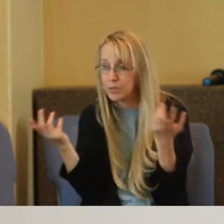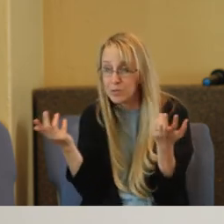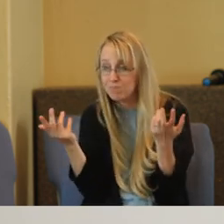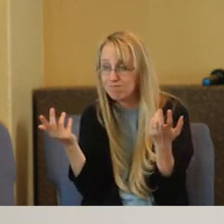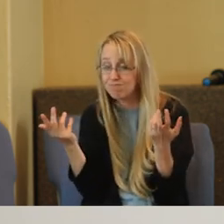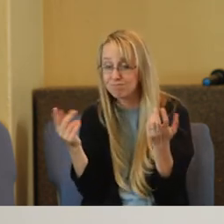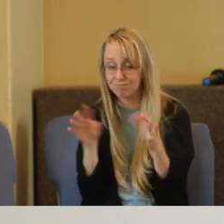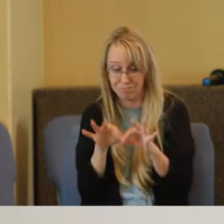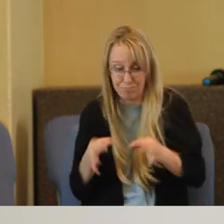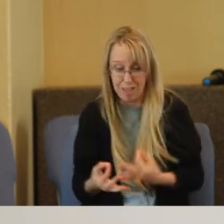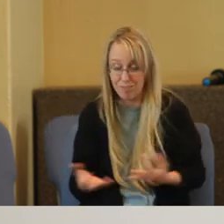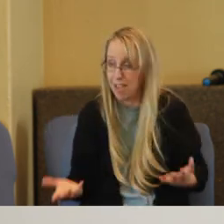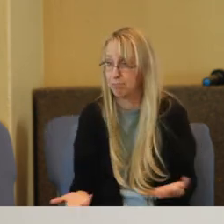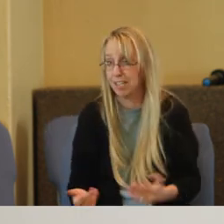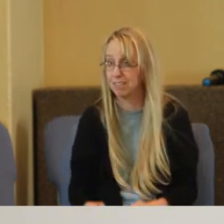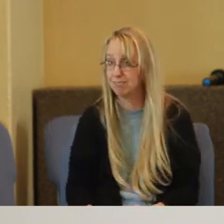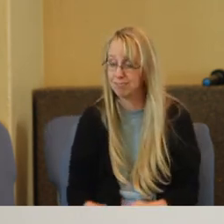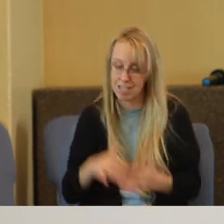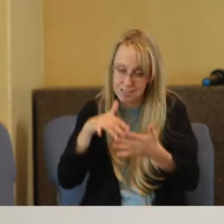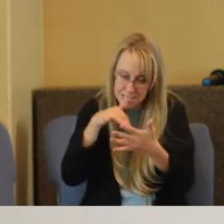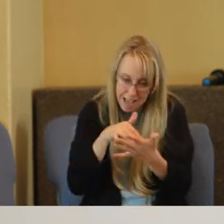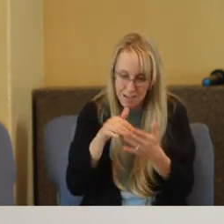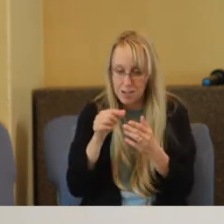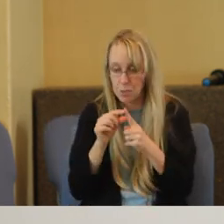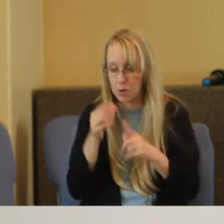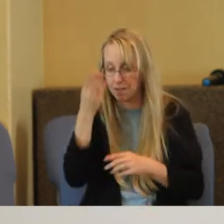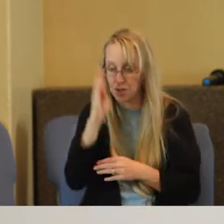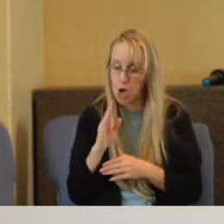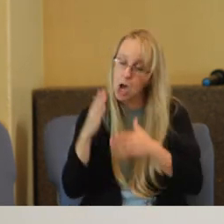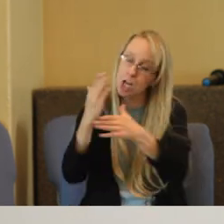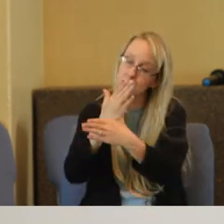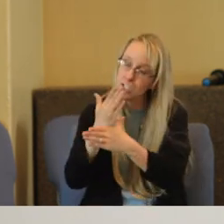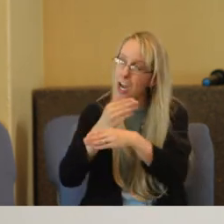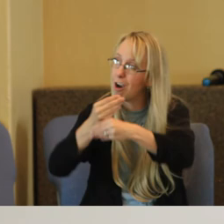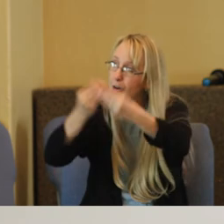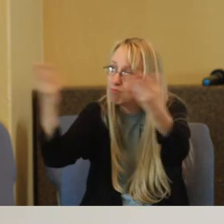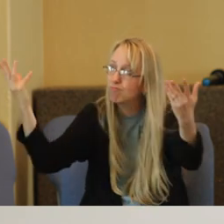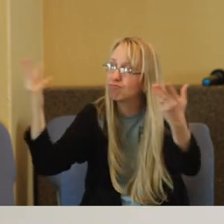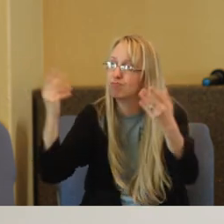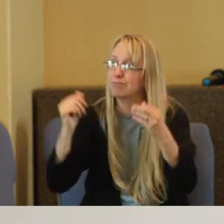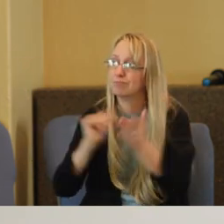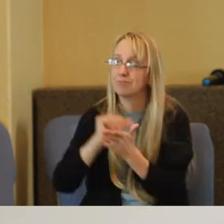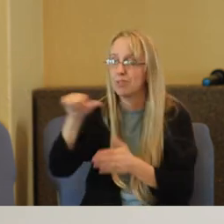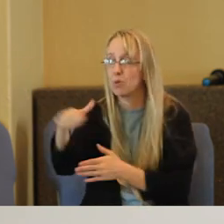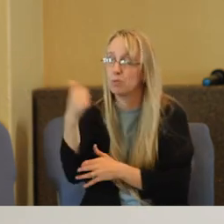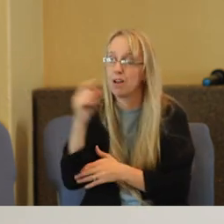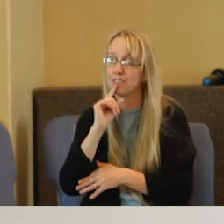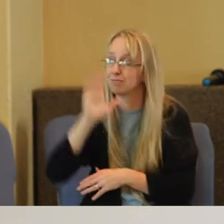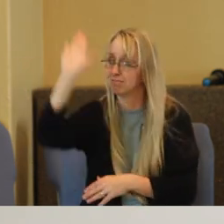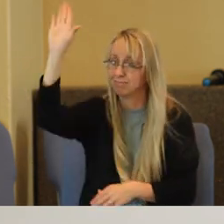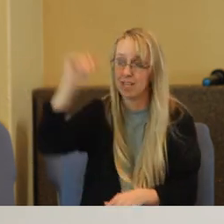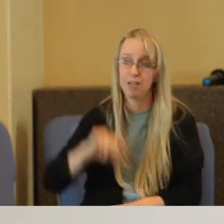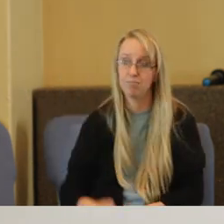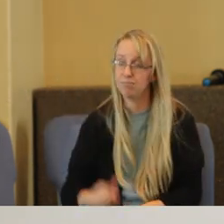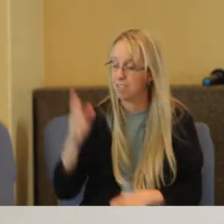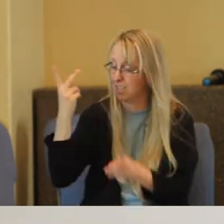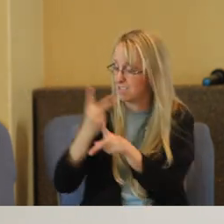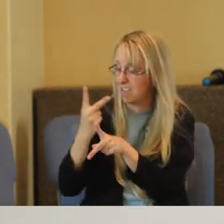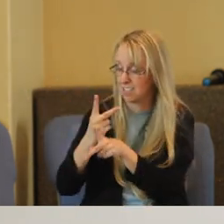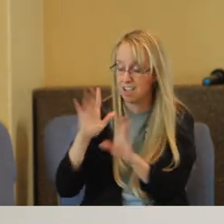be a family that studies the Word of God, shares the Word of God, and the rest of it is Him. He takes care of